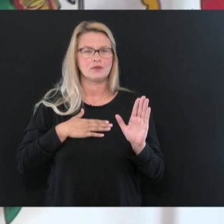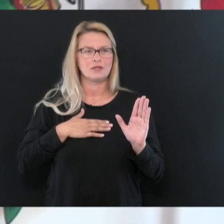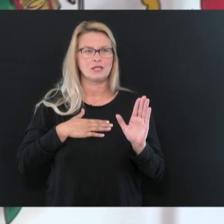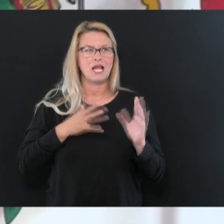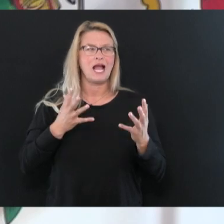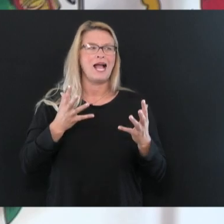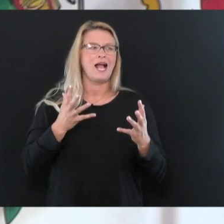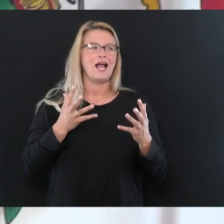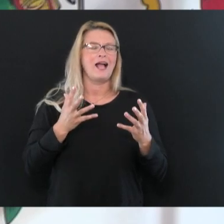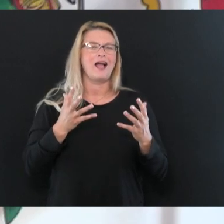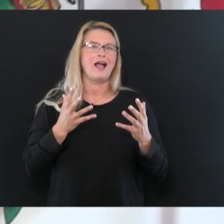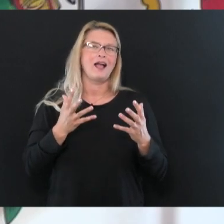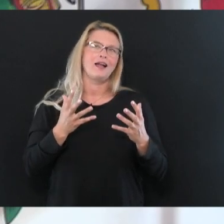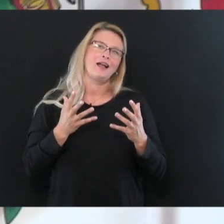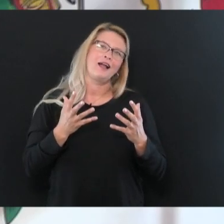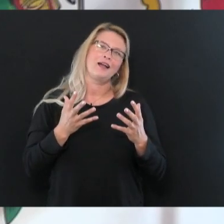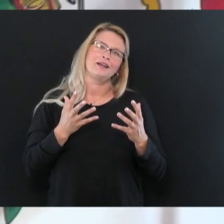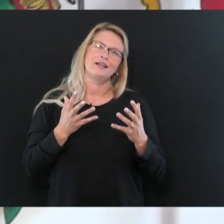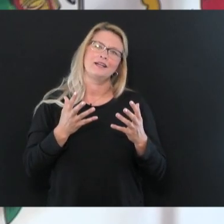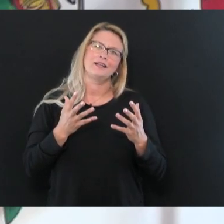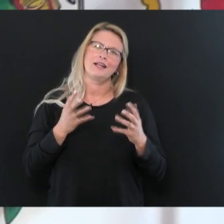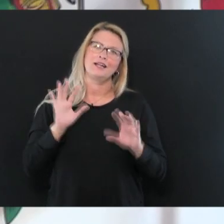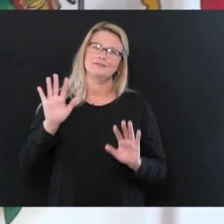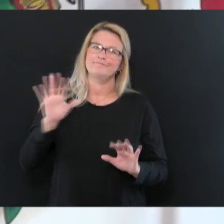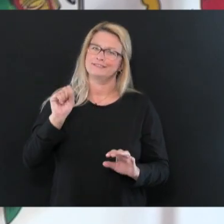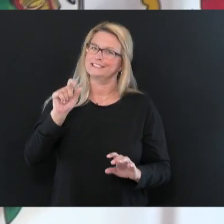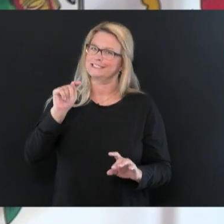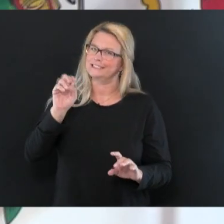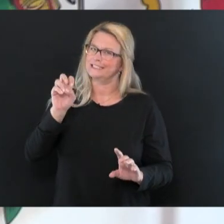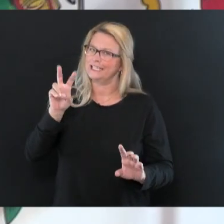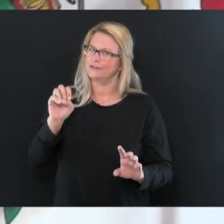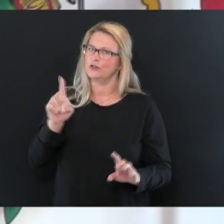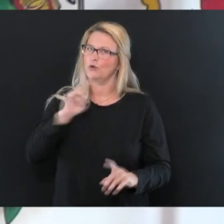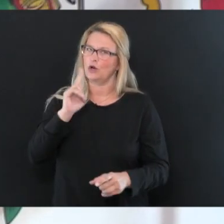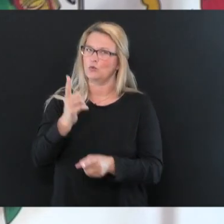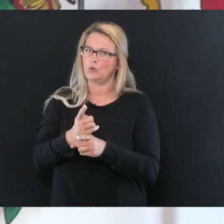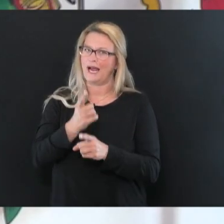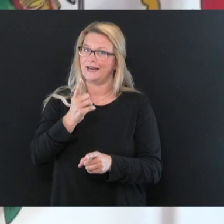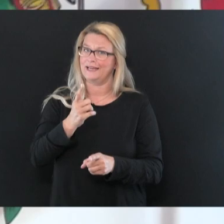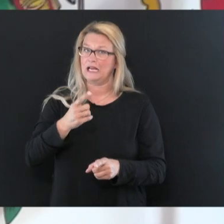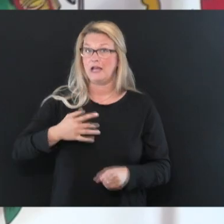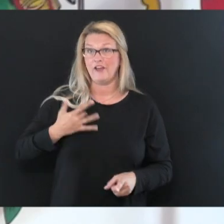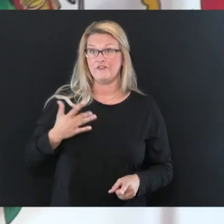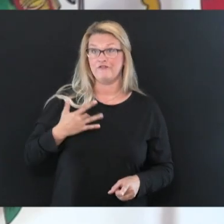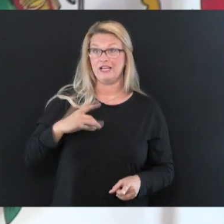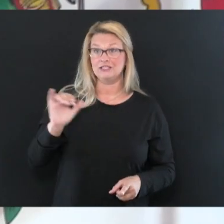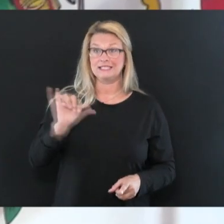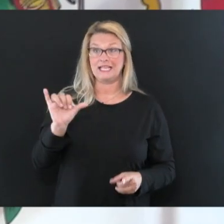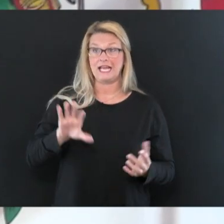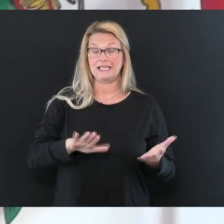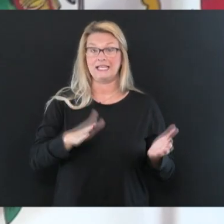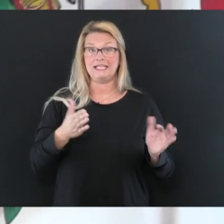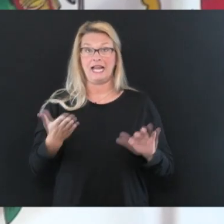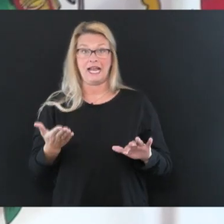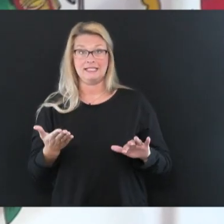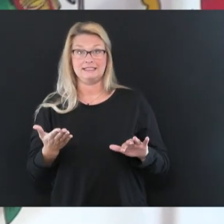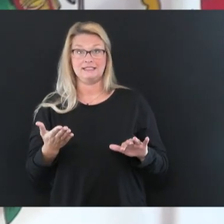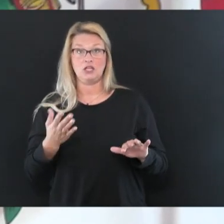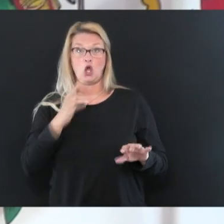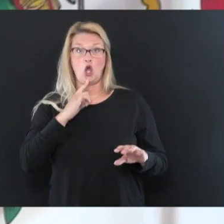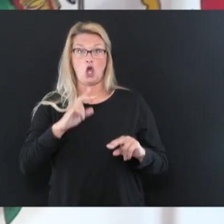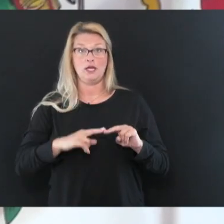just say this. And Stephen, you're right in the fact that it feels like the number of deaths are getting